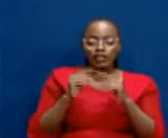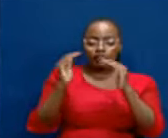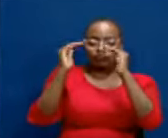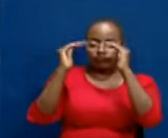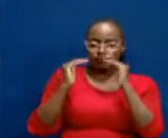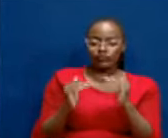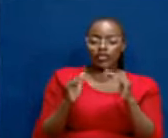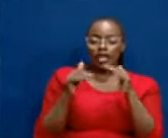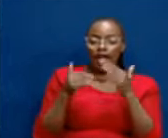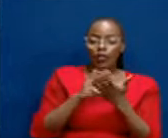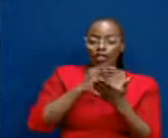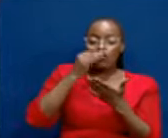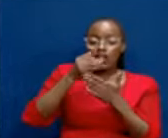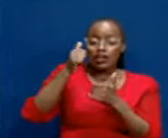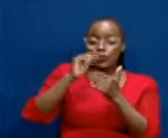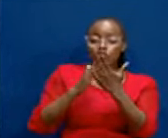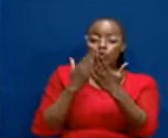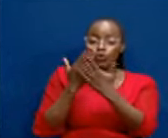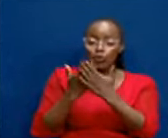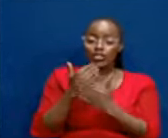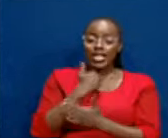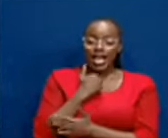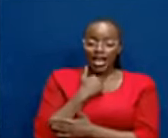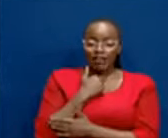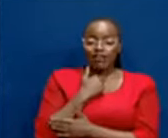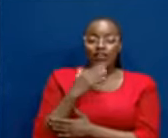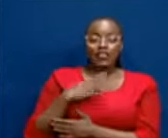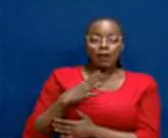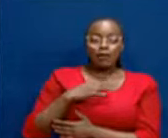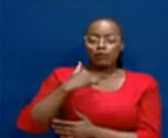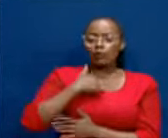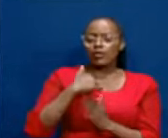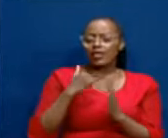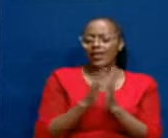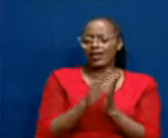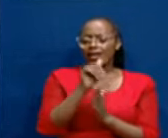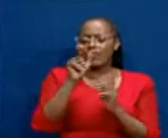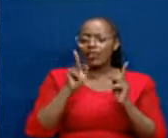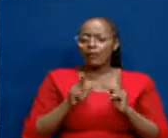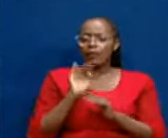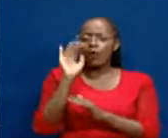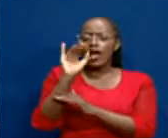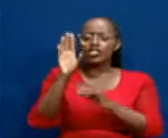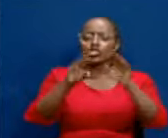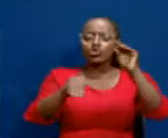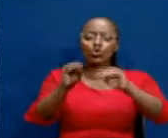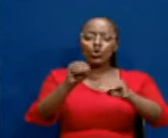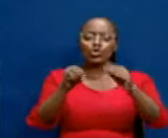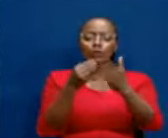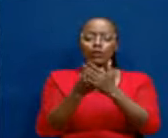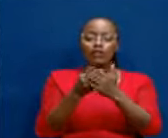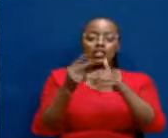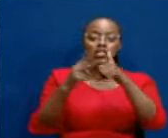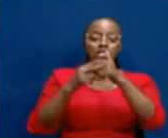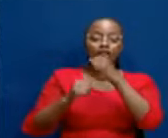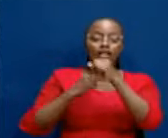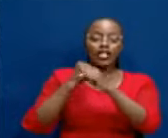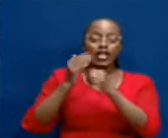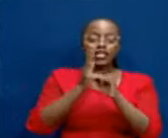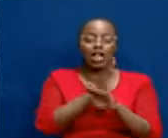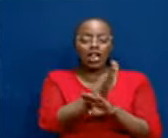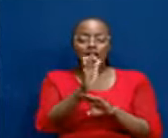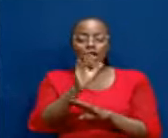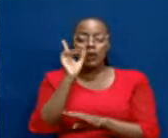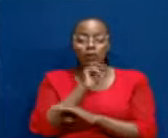model of funding that you have proposed, asking people like me and everybody else to put in that money. When 7 years pass, you will